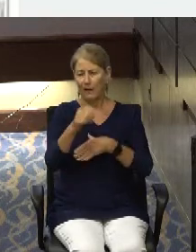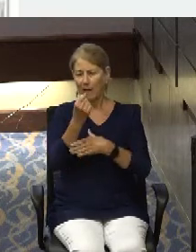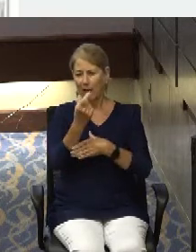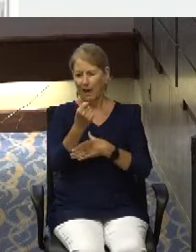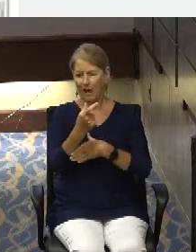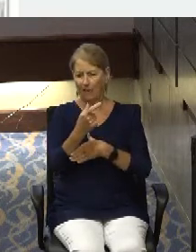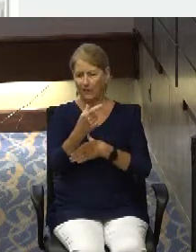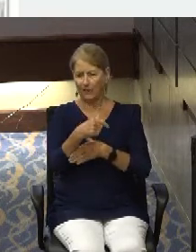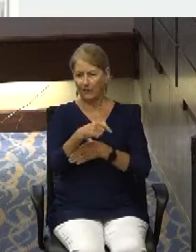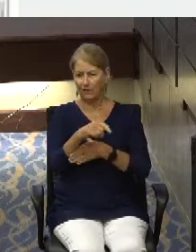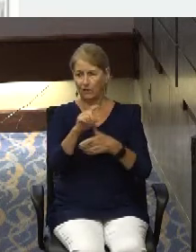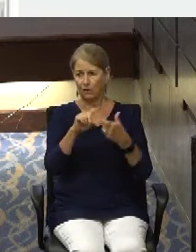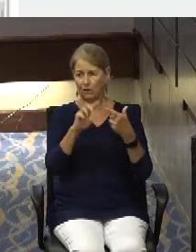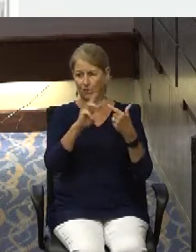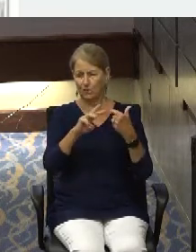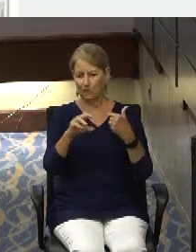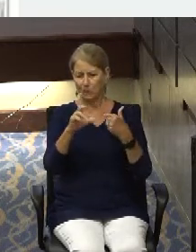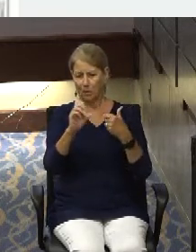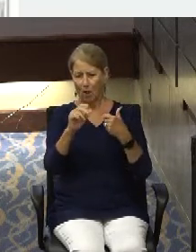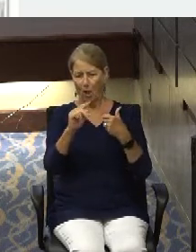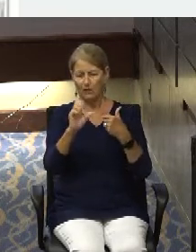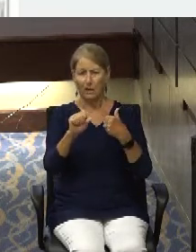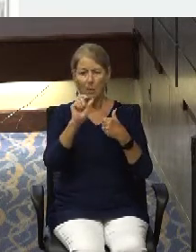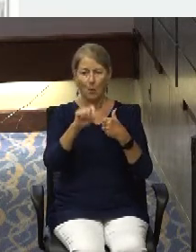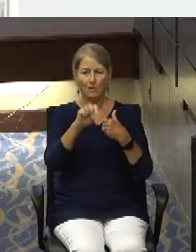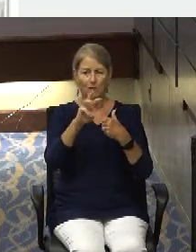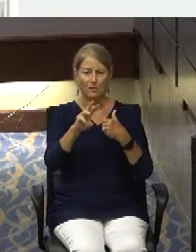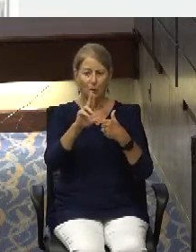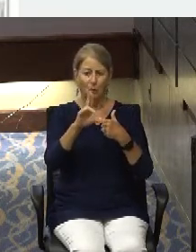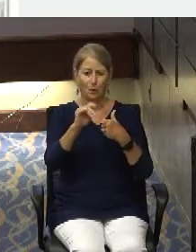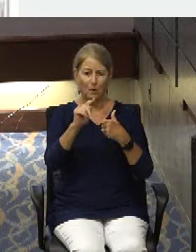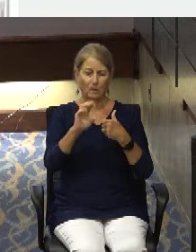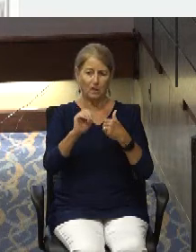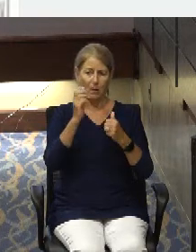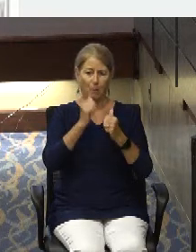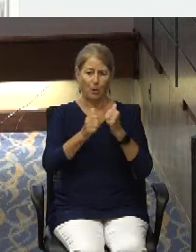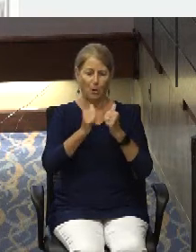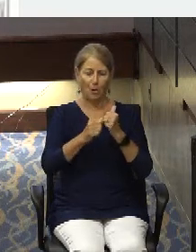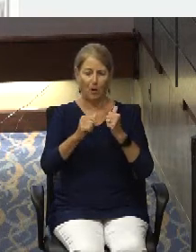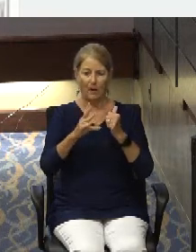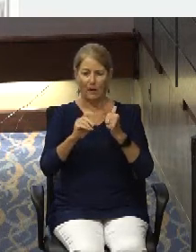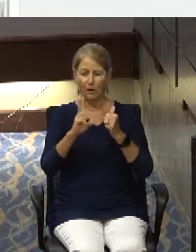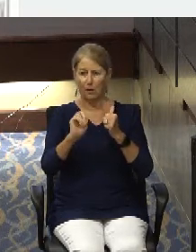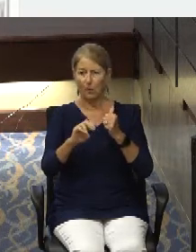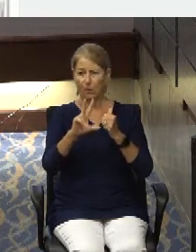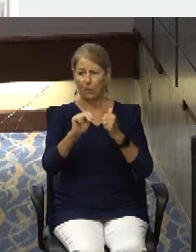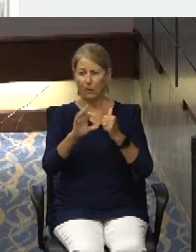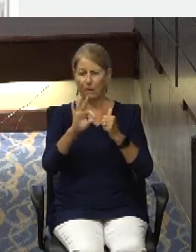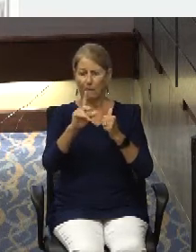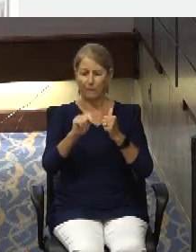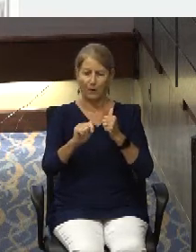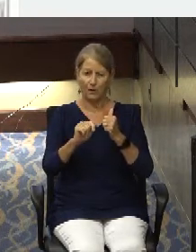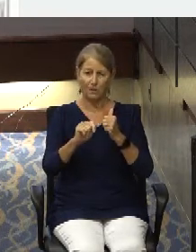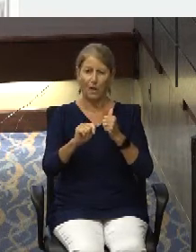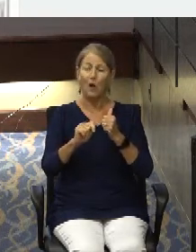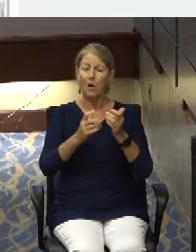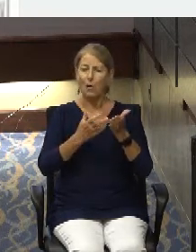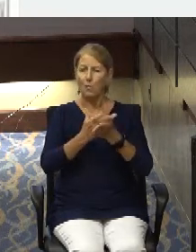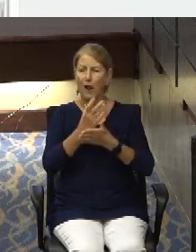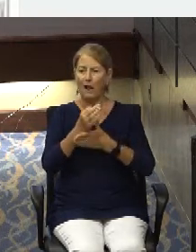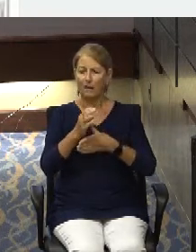66 lots with a density of 0.6 units per acre. There will be 30 feet of right-of-way dedicated along Chapel Road as part of